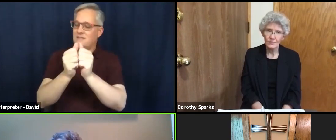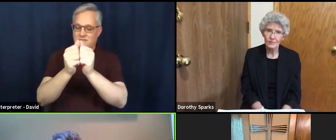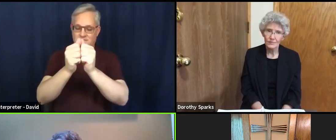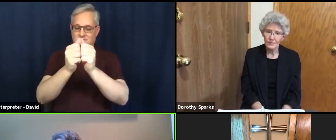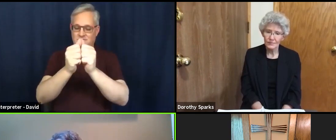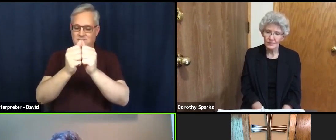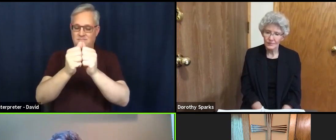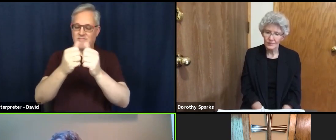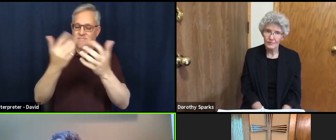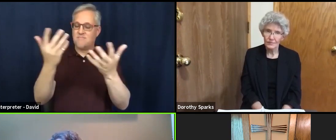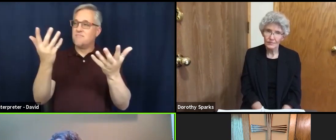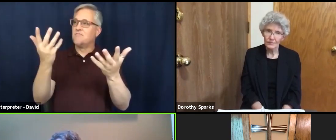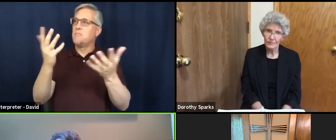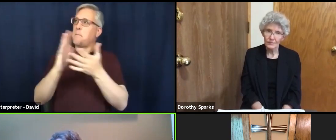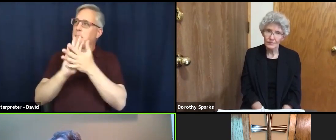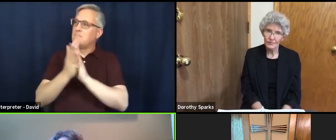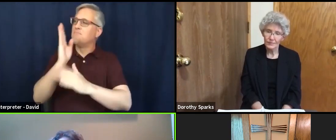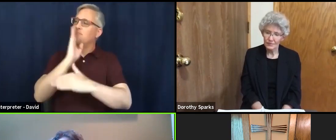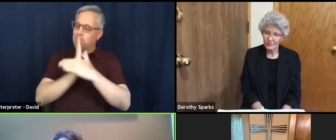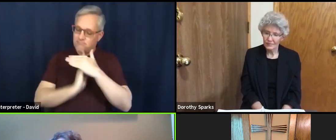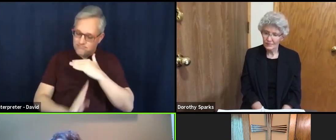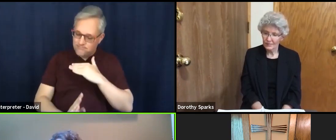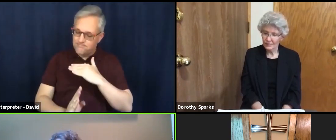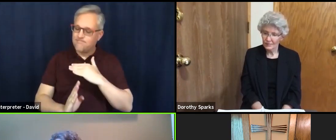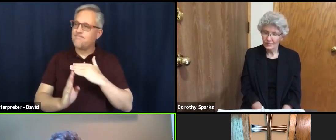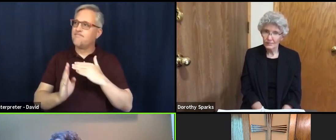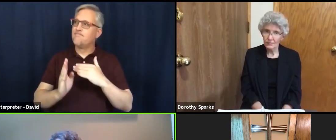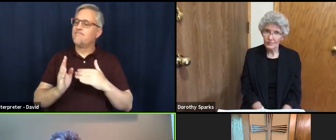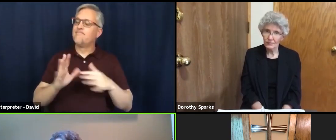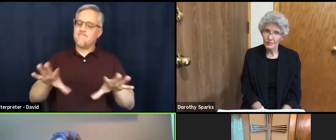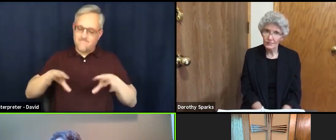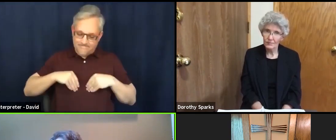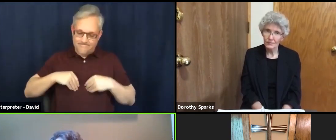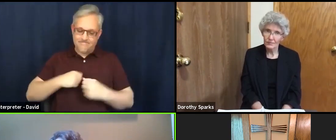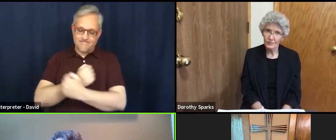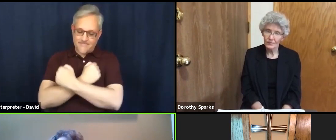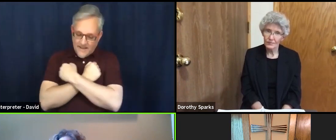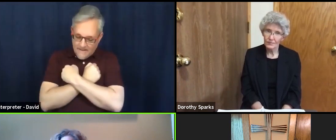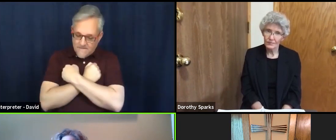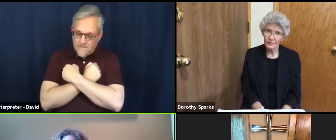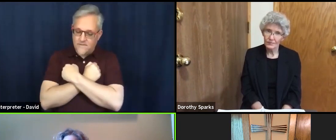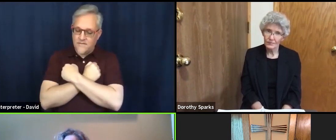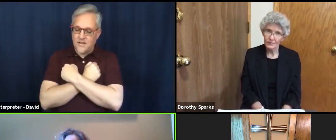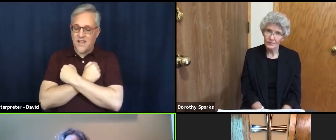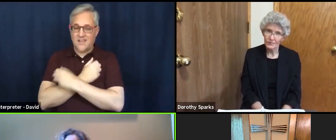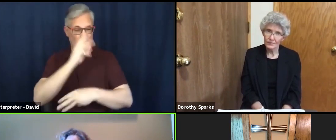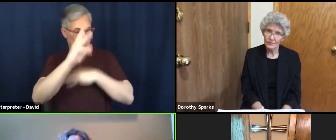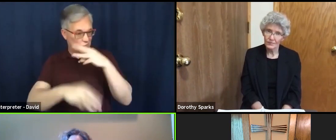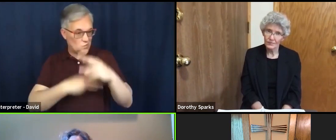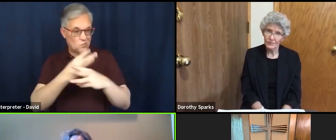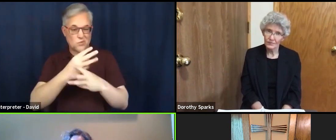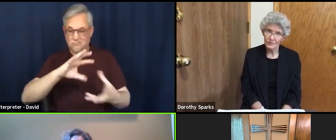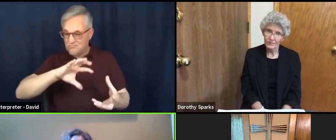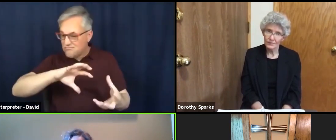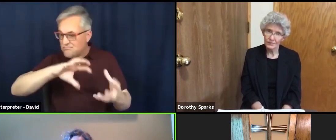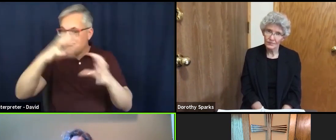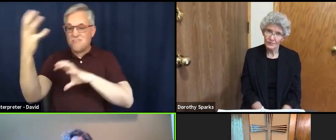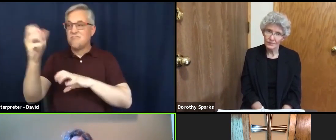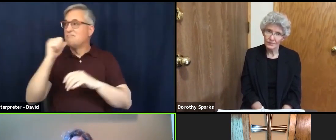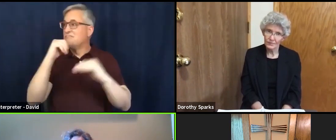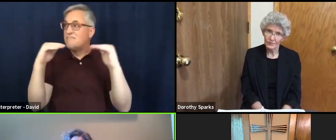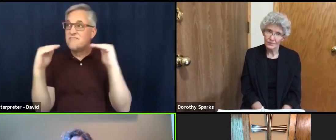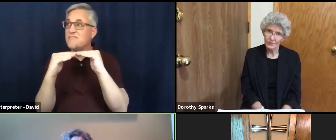love, and do justice in this unjust and broken world.